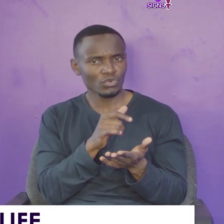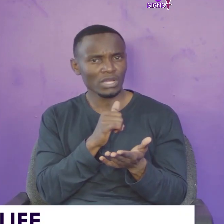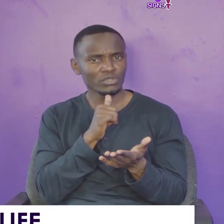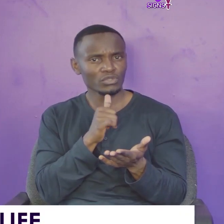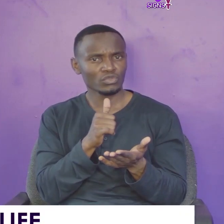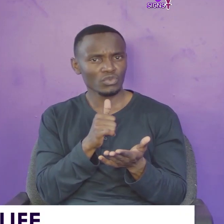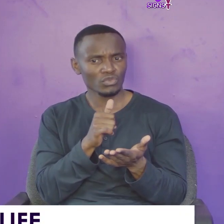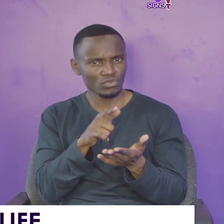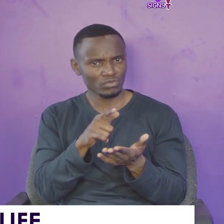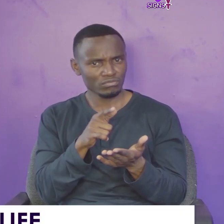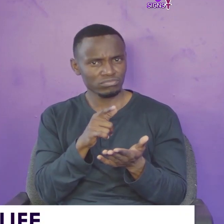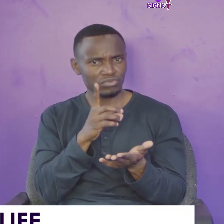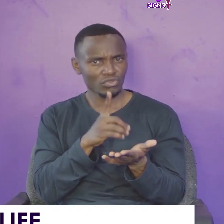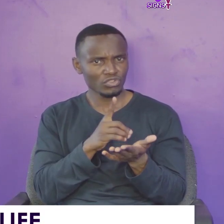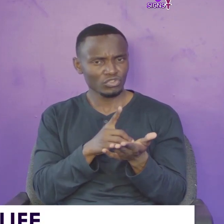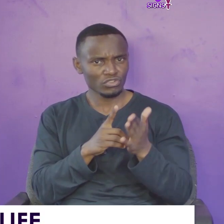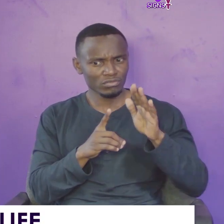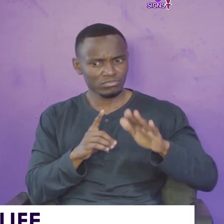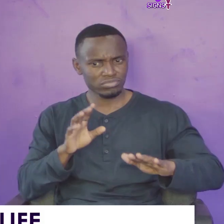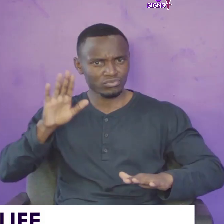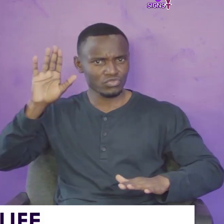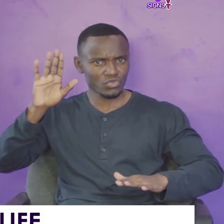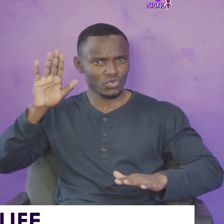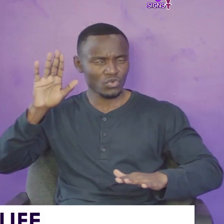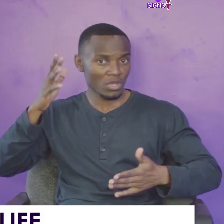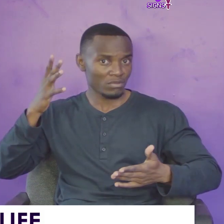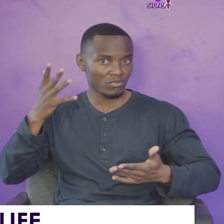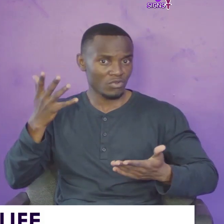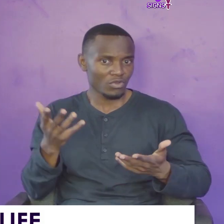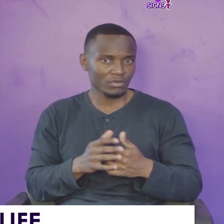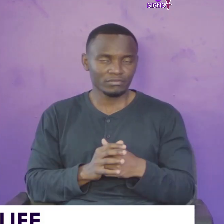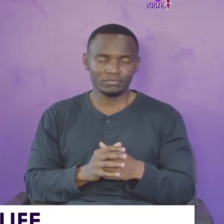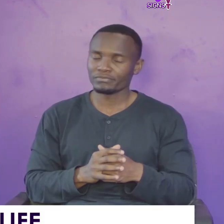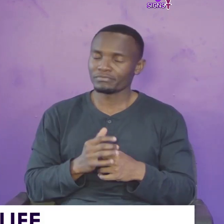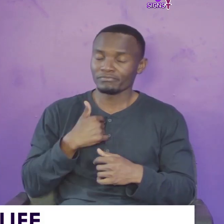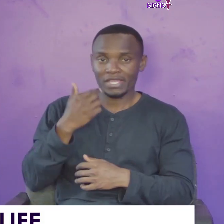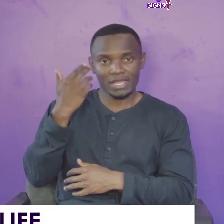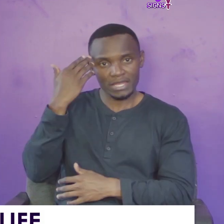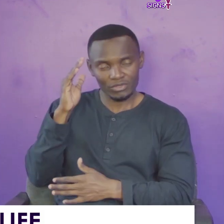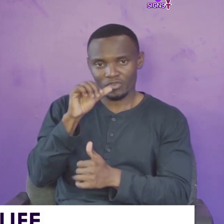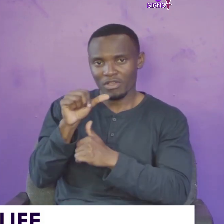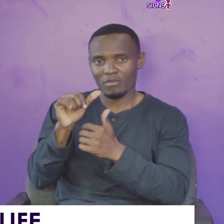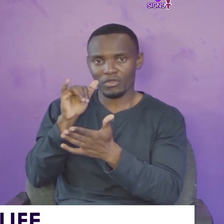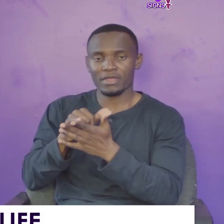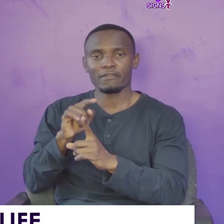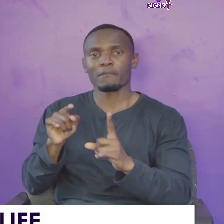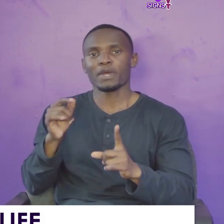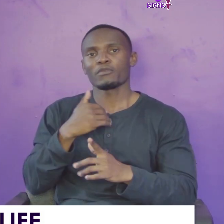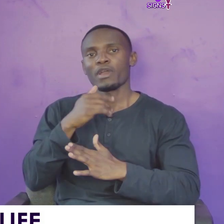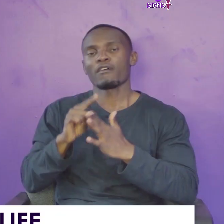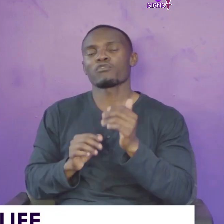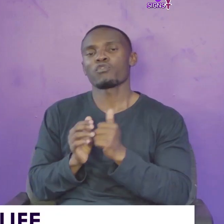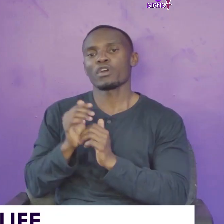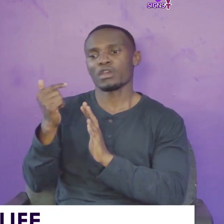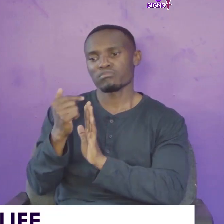oath when they are getting into practice? I do not Maybe know about there's swearing, but I'm sure there's a some binding code of conduct, Yeah, some a kind. binding code Yeah.